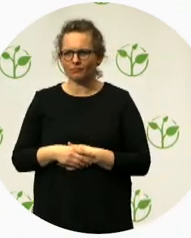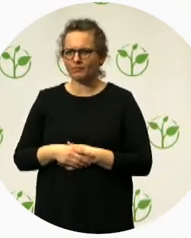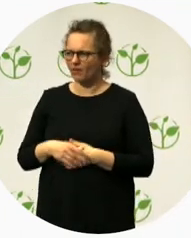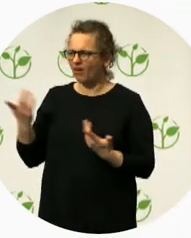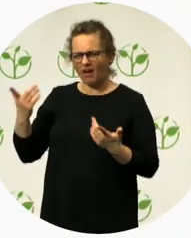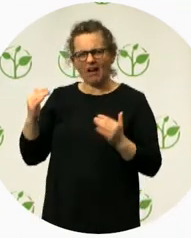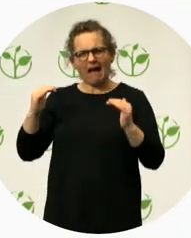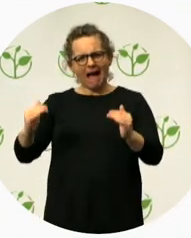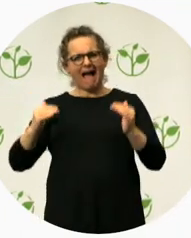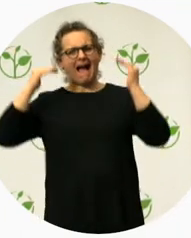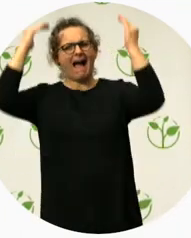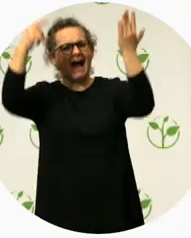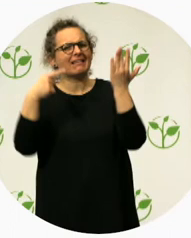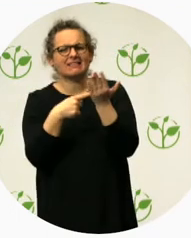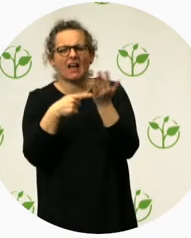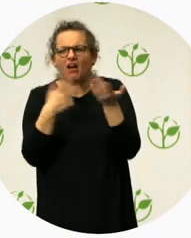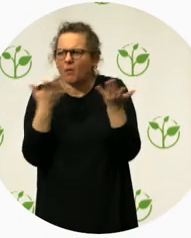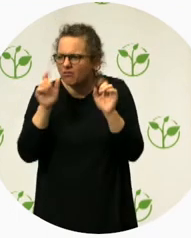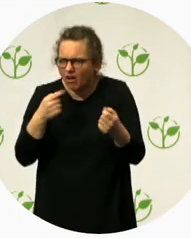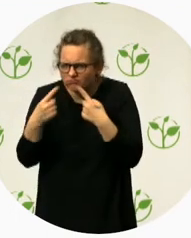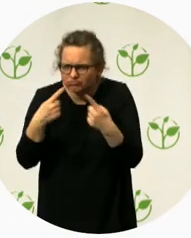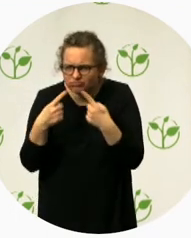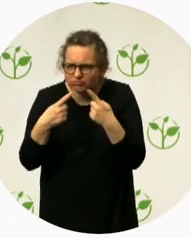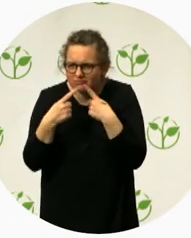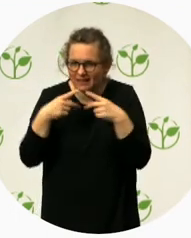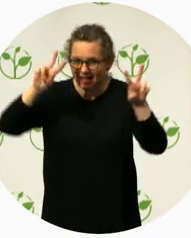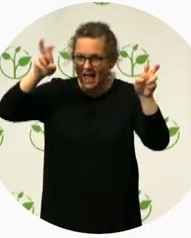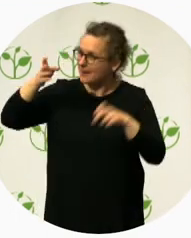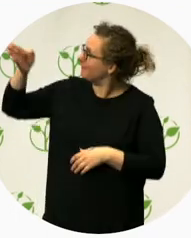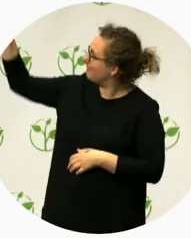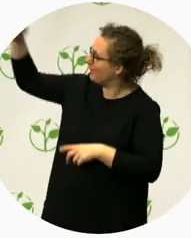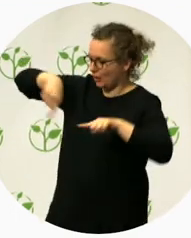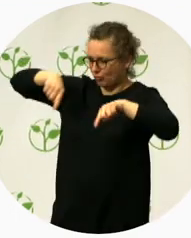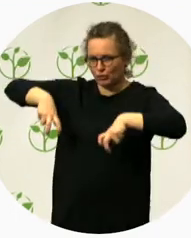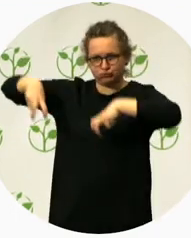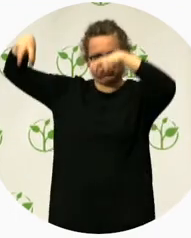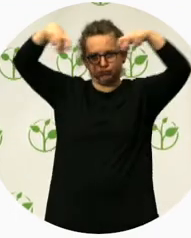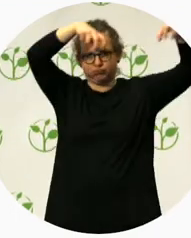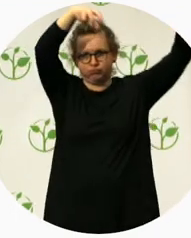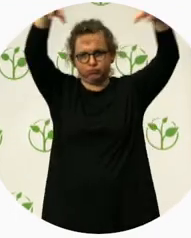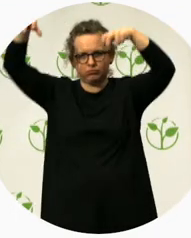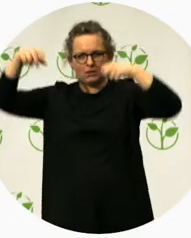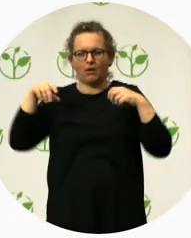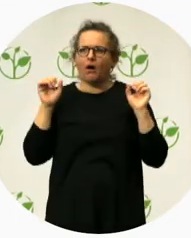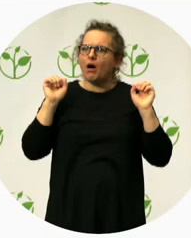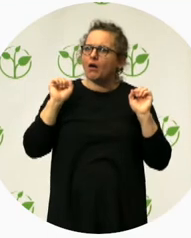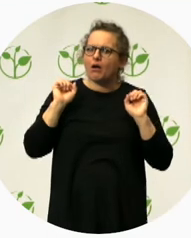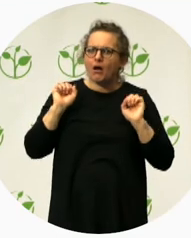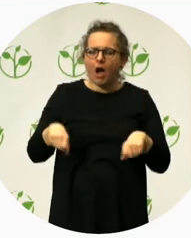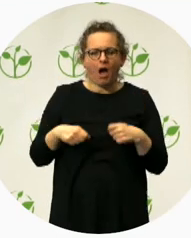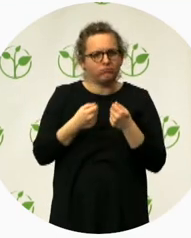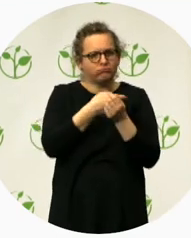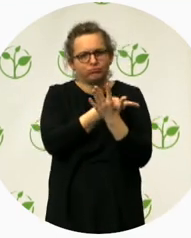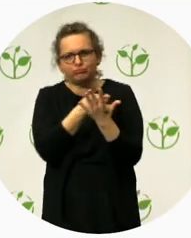about, drone technology jumped up to the top of the list for me. There are so many exciting things going on with drone technology.